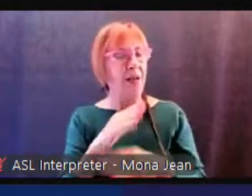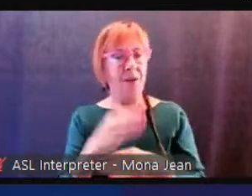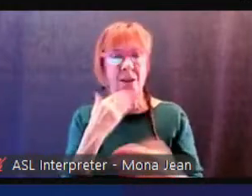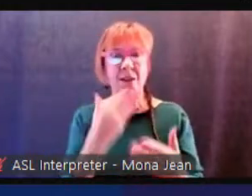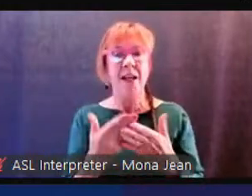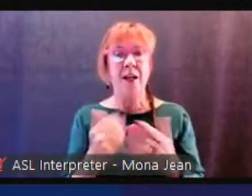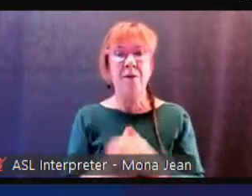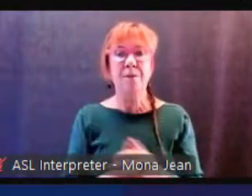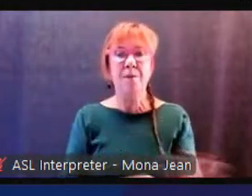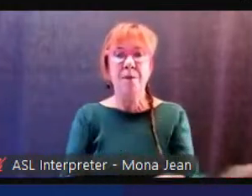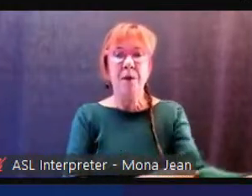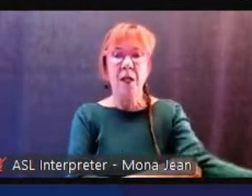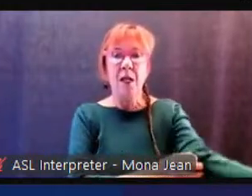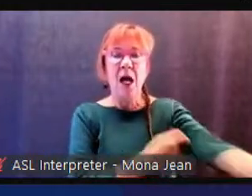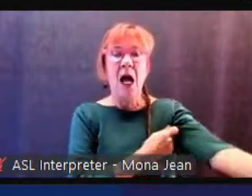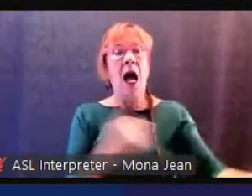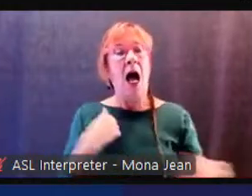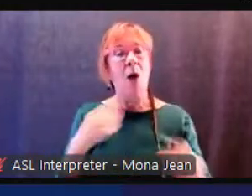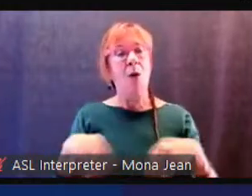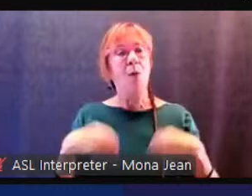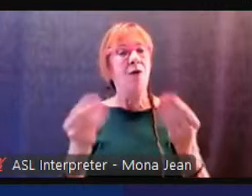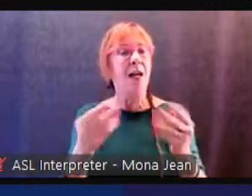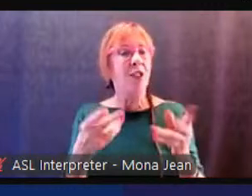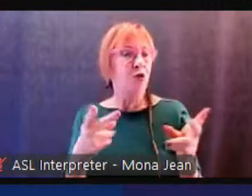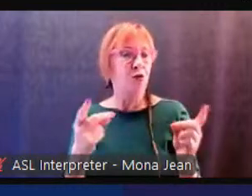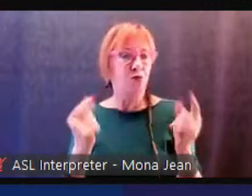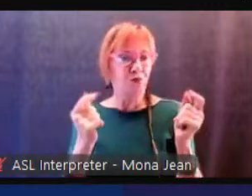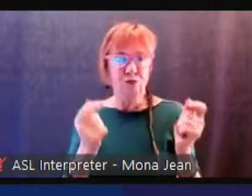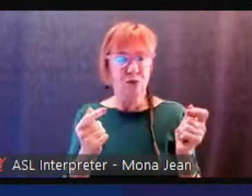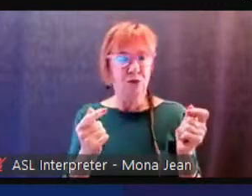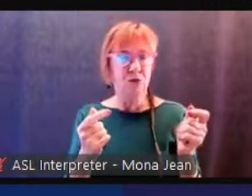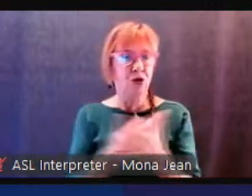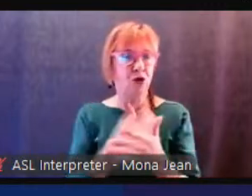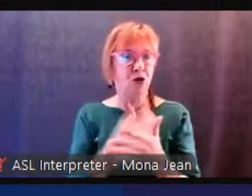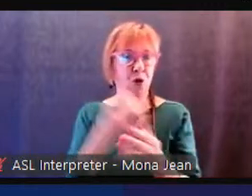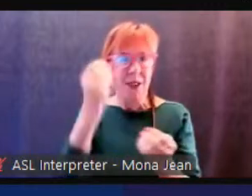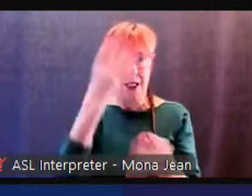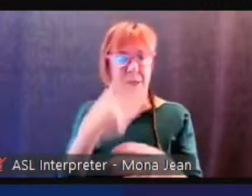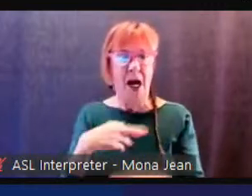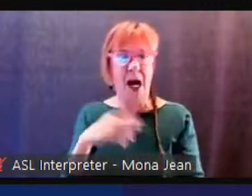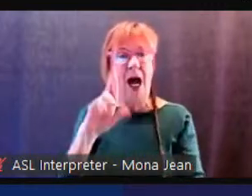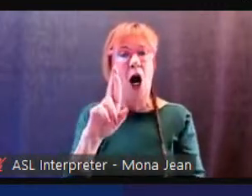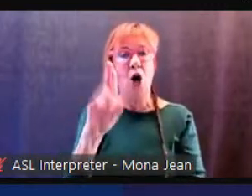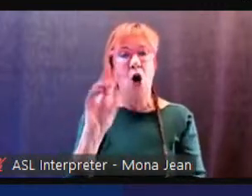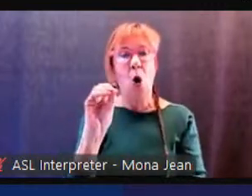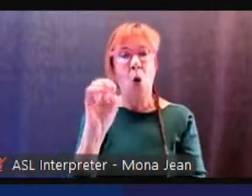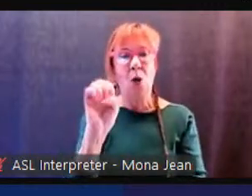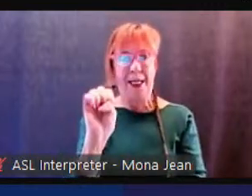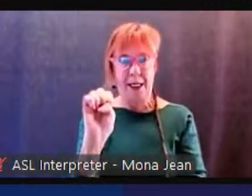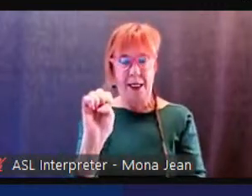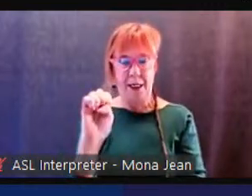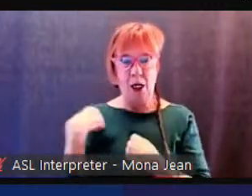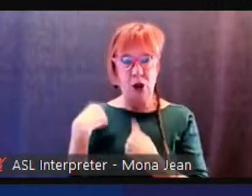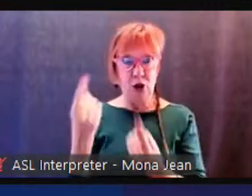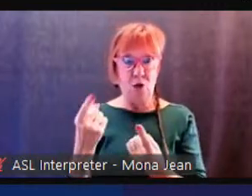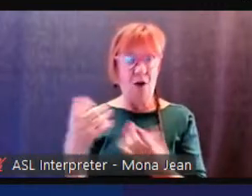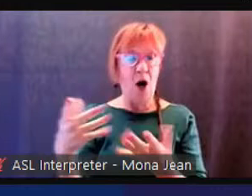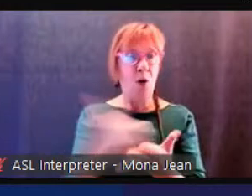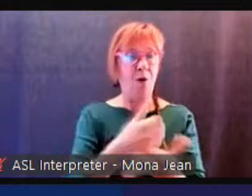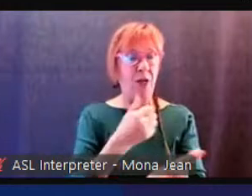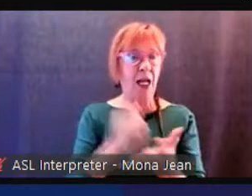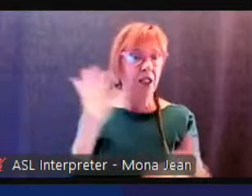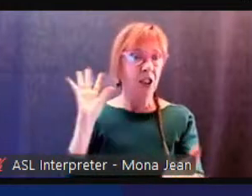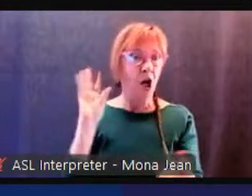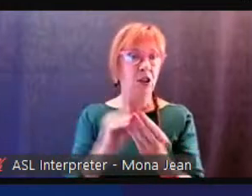here today. I just wanted to provide you with a quick update on ROE status. To date, we've collected a